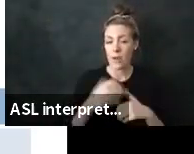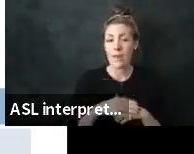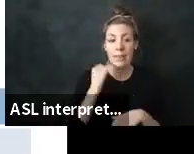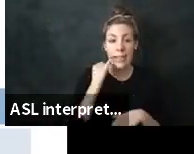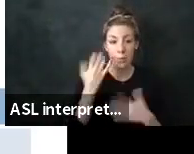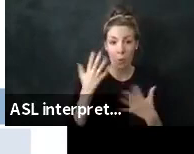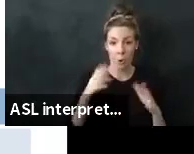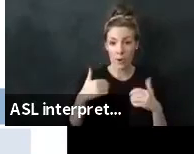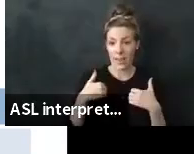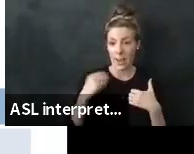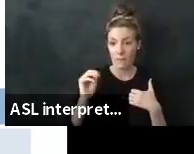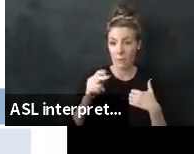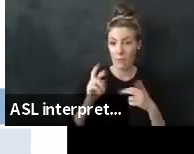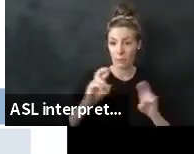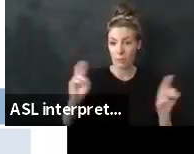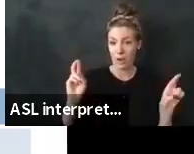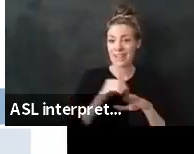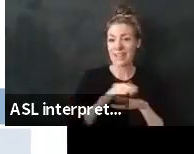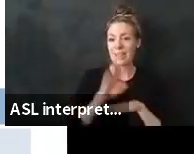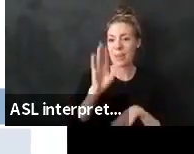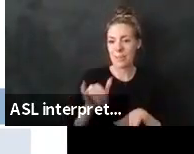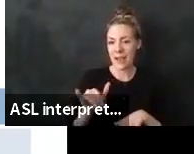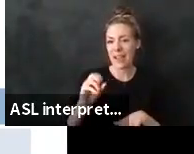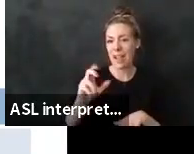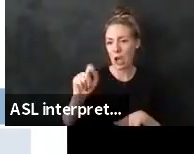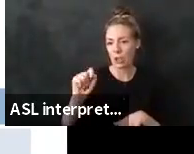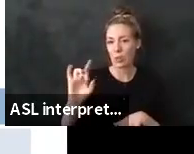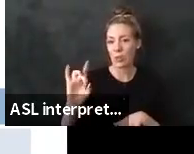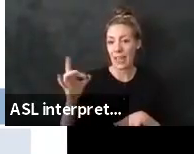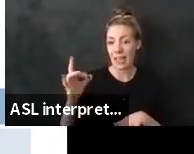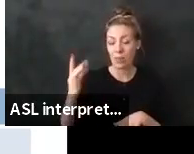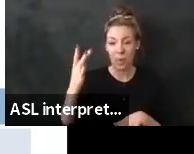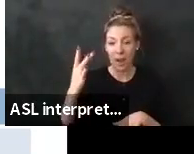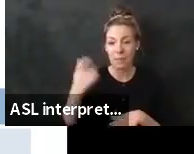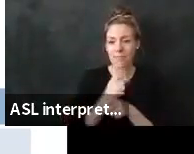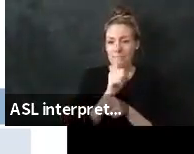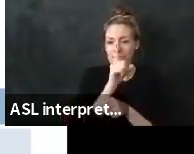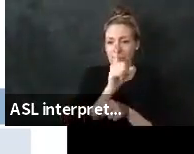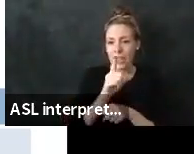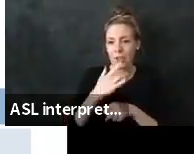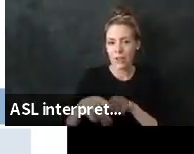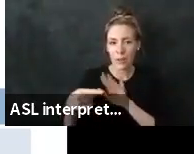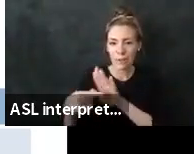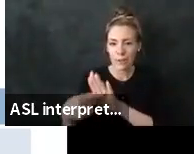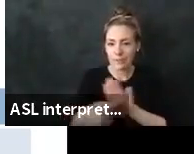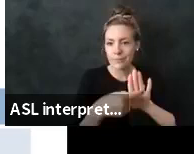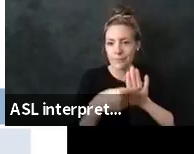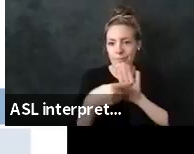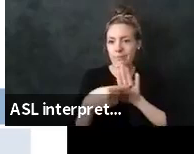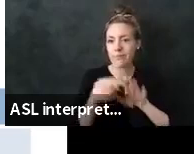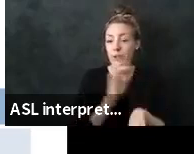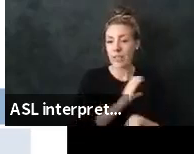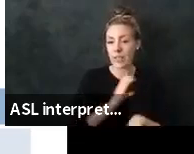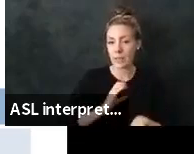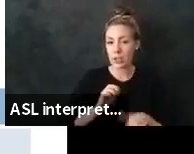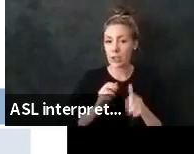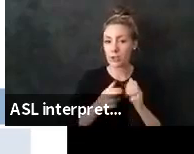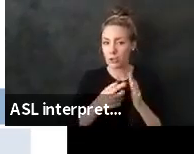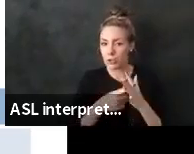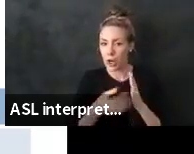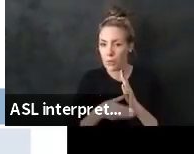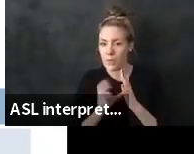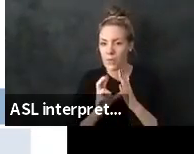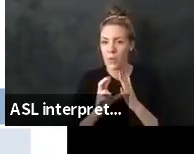ready, submit them by October 8th, because we want to make sure that your maps are available for the commission to start reviewing on